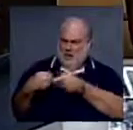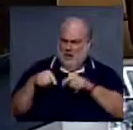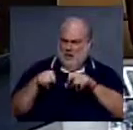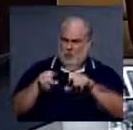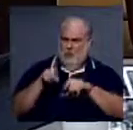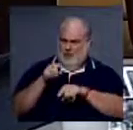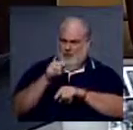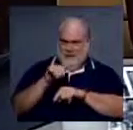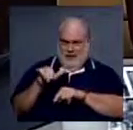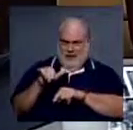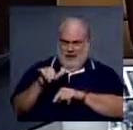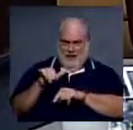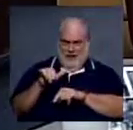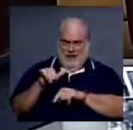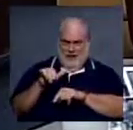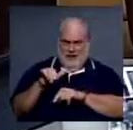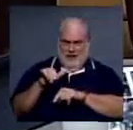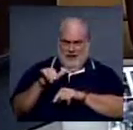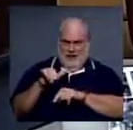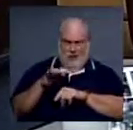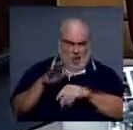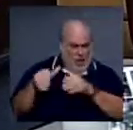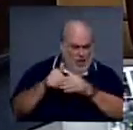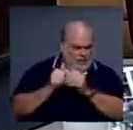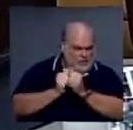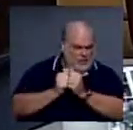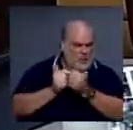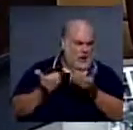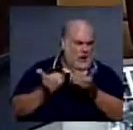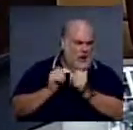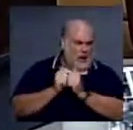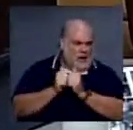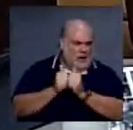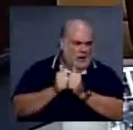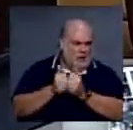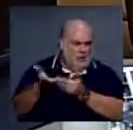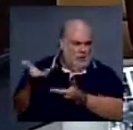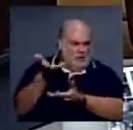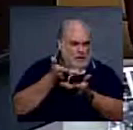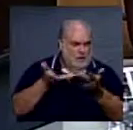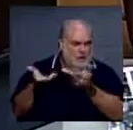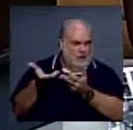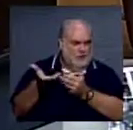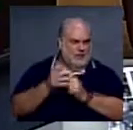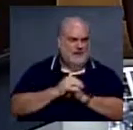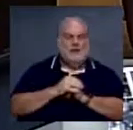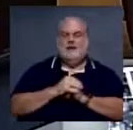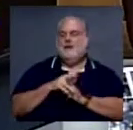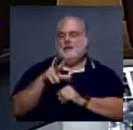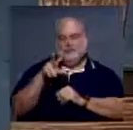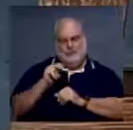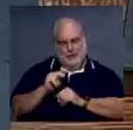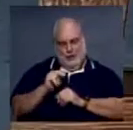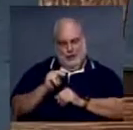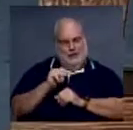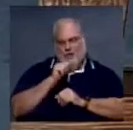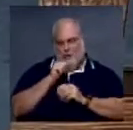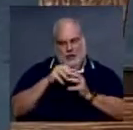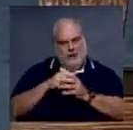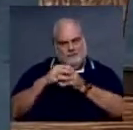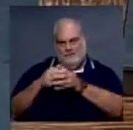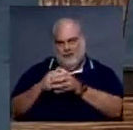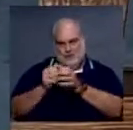day, how, are they all coming out together, or how do you do that? No, they're not going to be all coming out together.